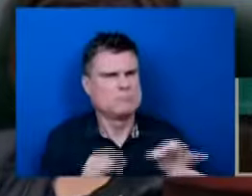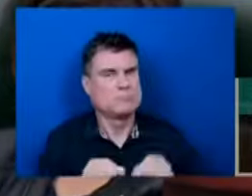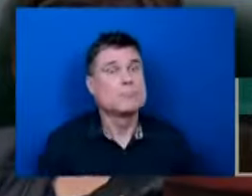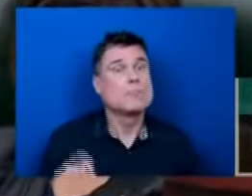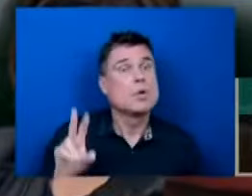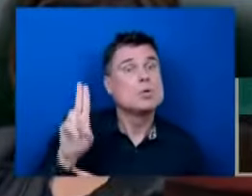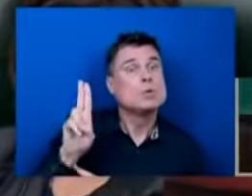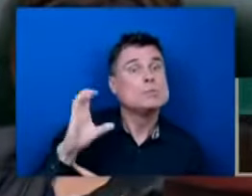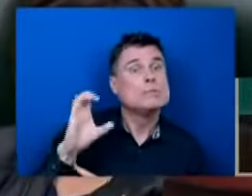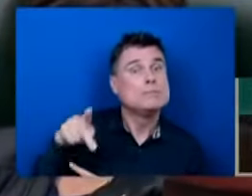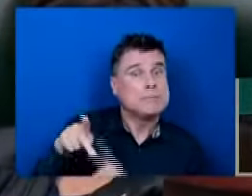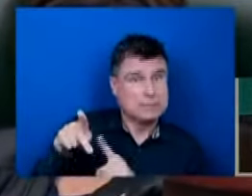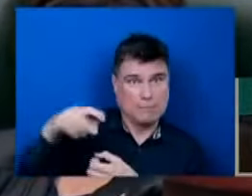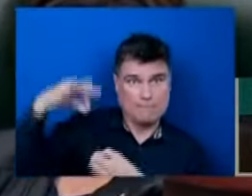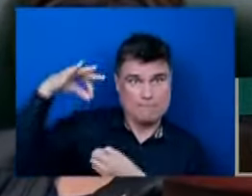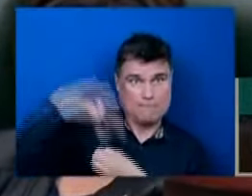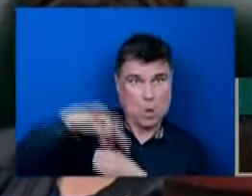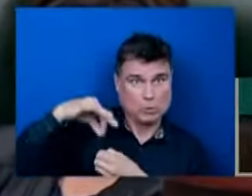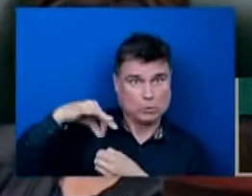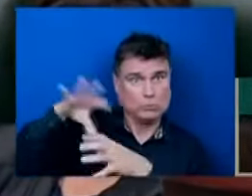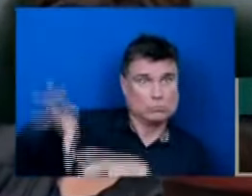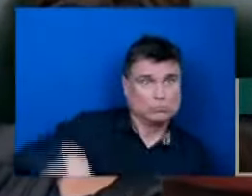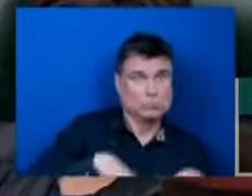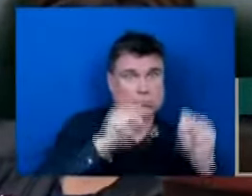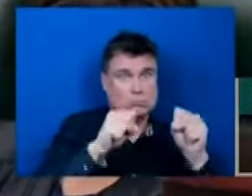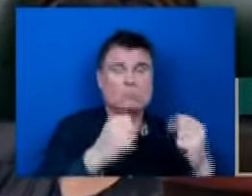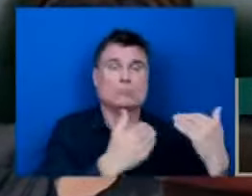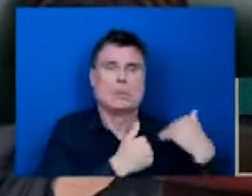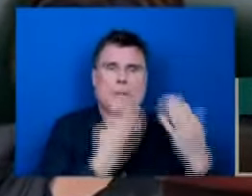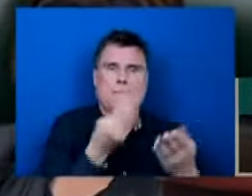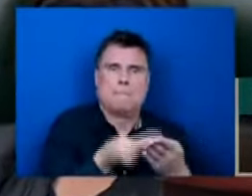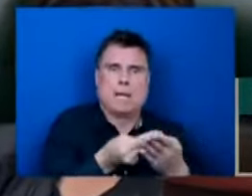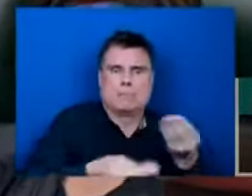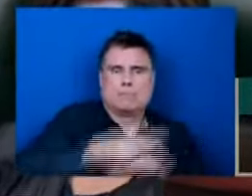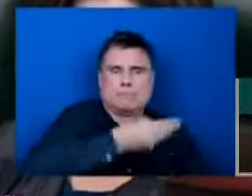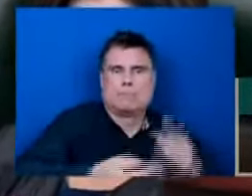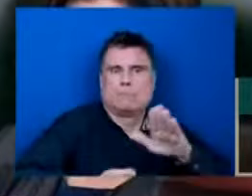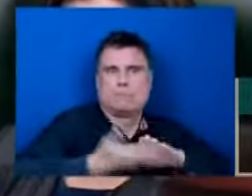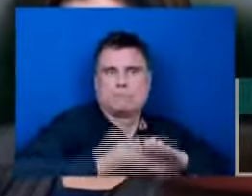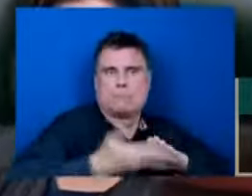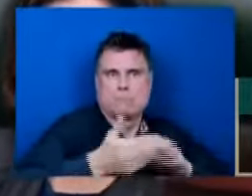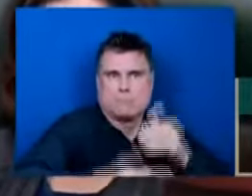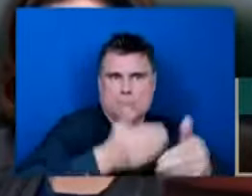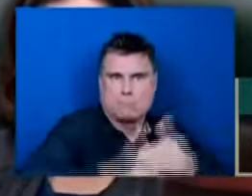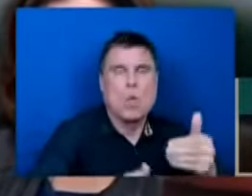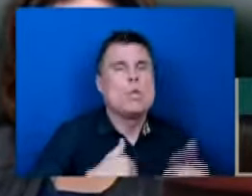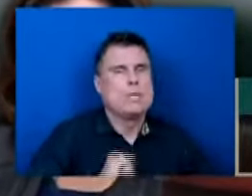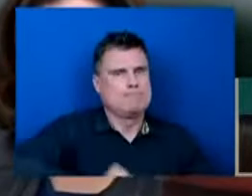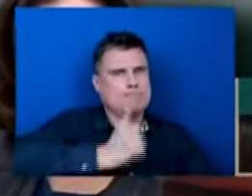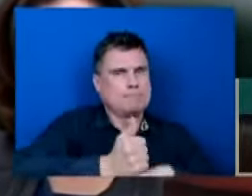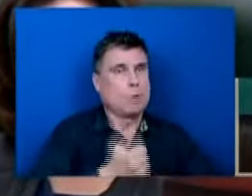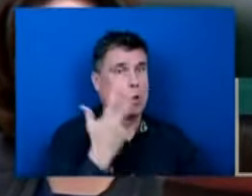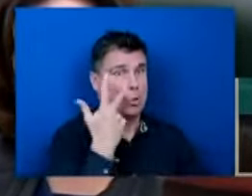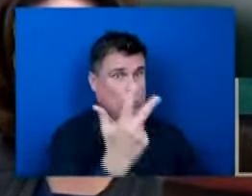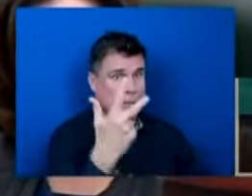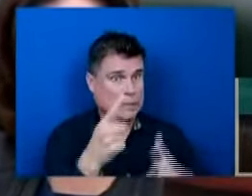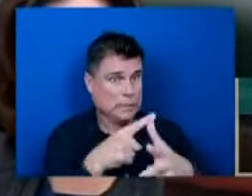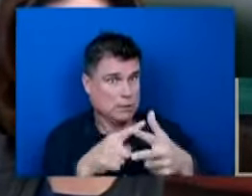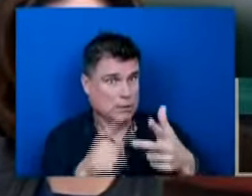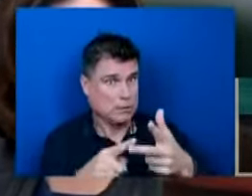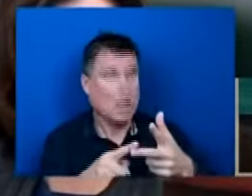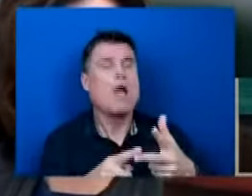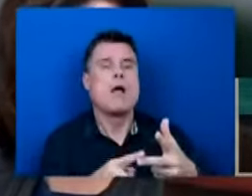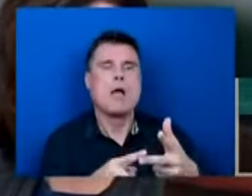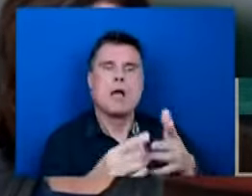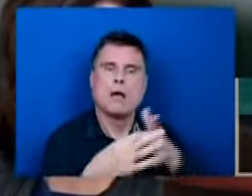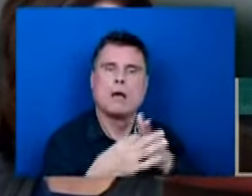and to that end, we established three fiscal anchors to inform policy and guide decision-making. The first anchor was